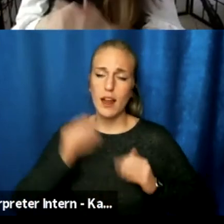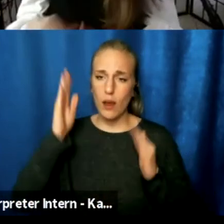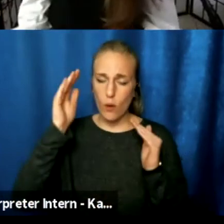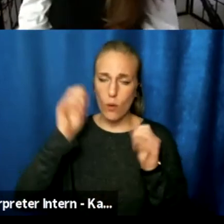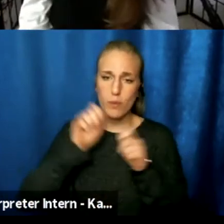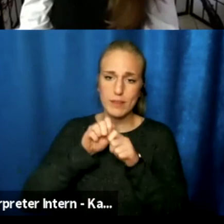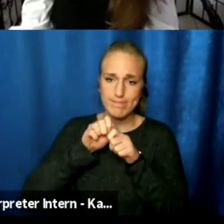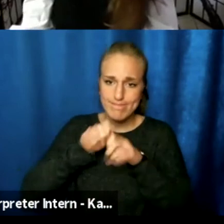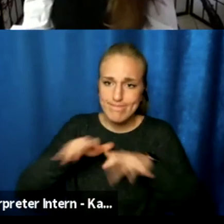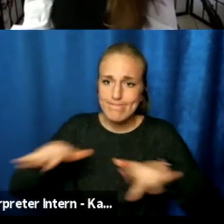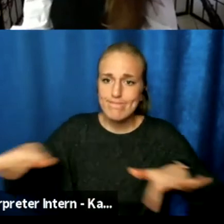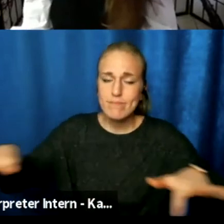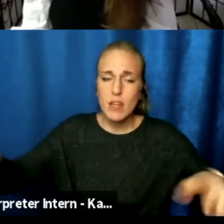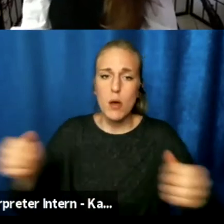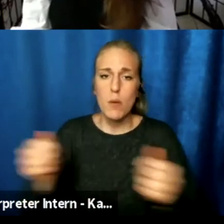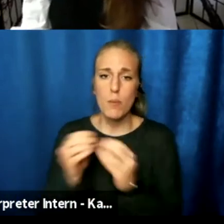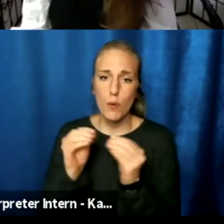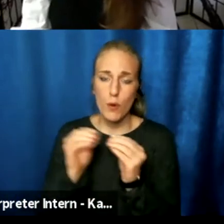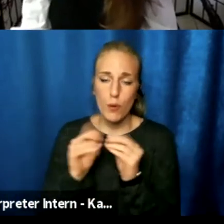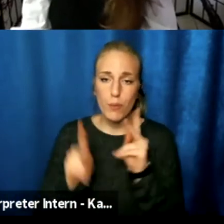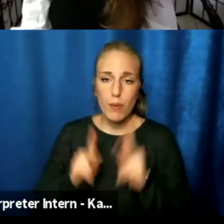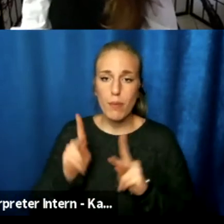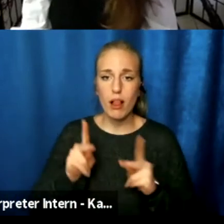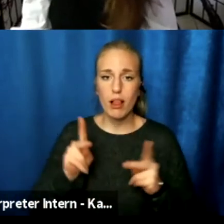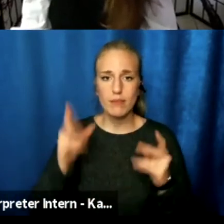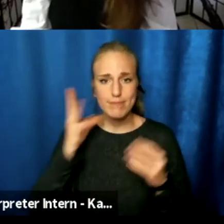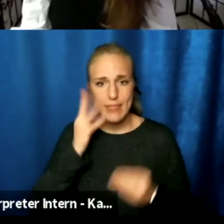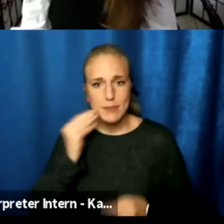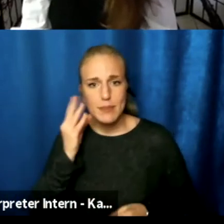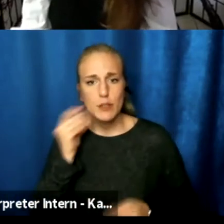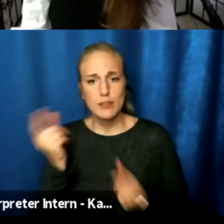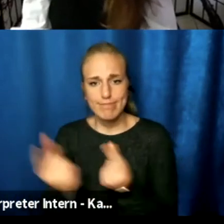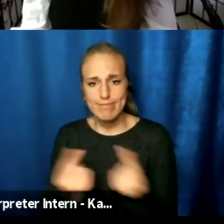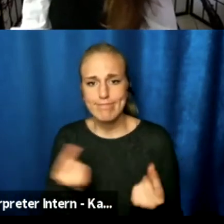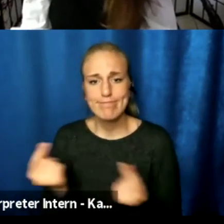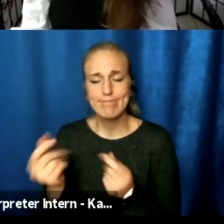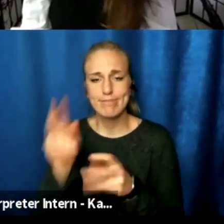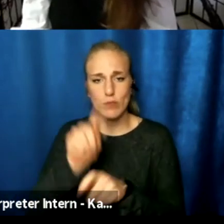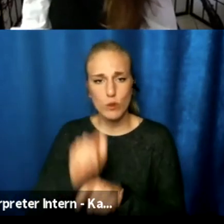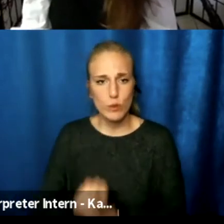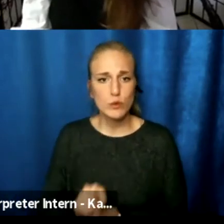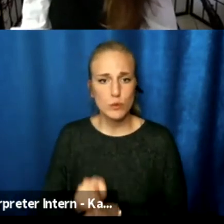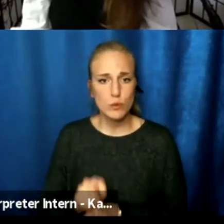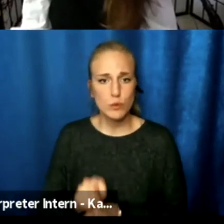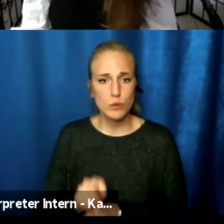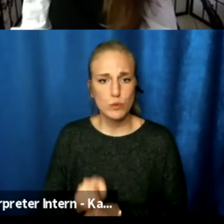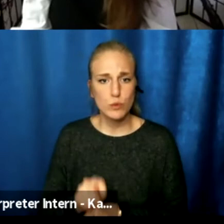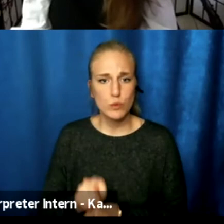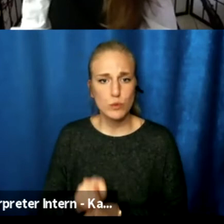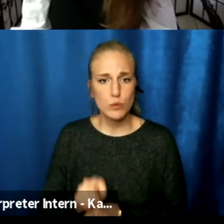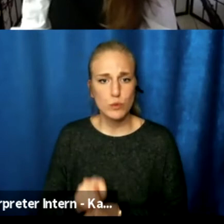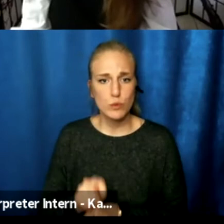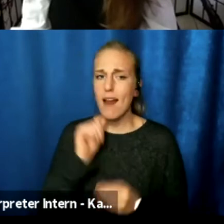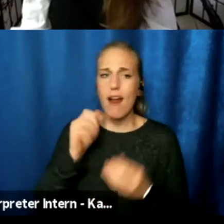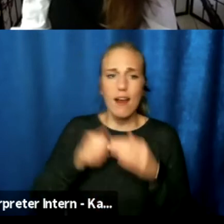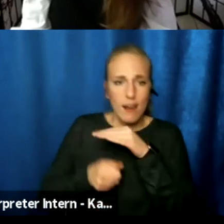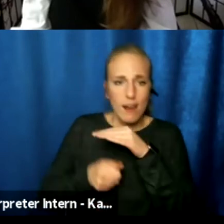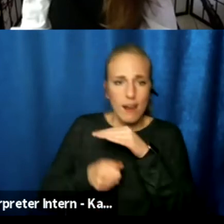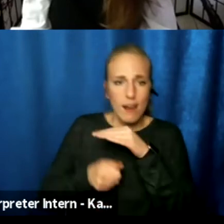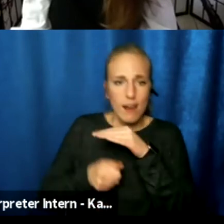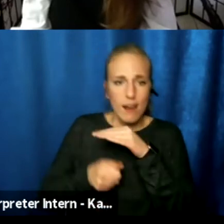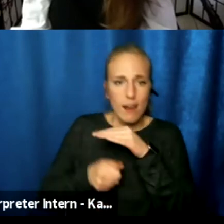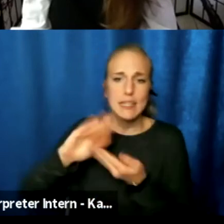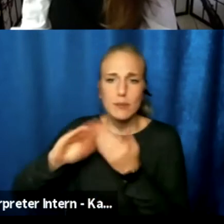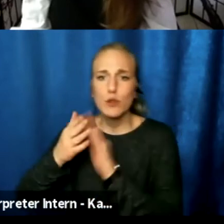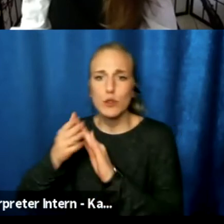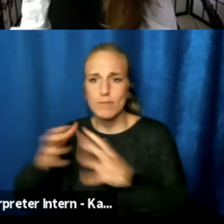it. May you do it in your individual lives and not in hiding, but in community. There is something about